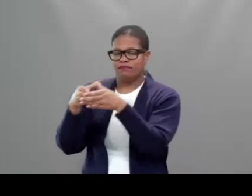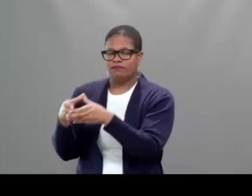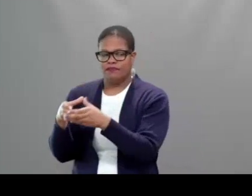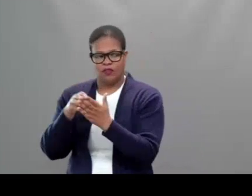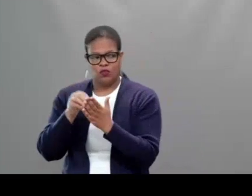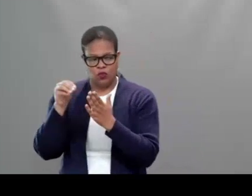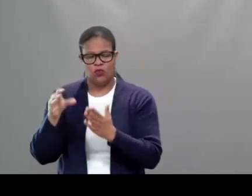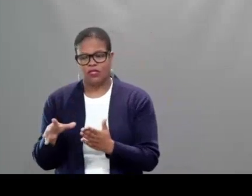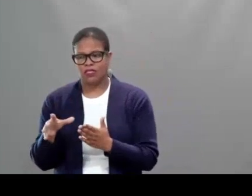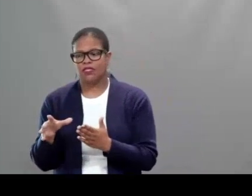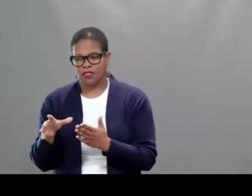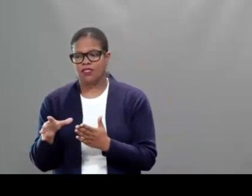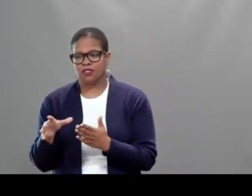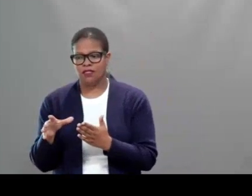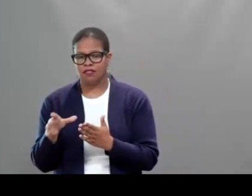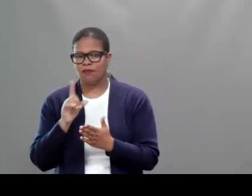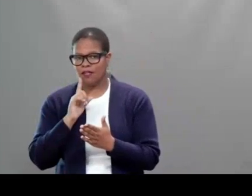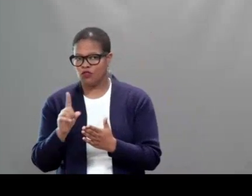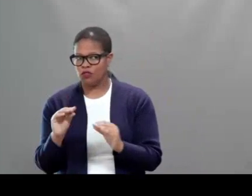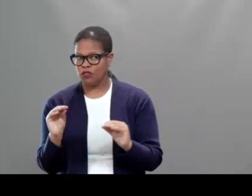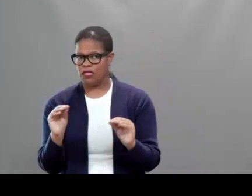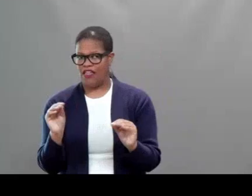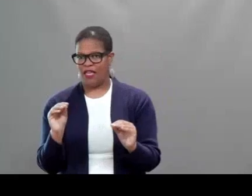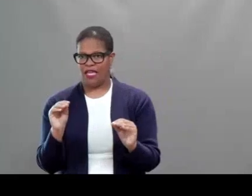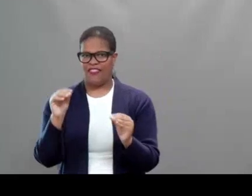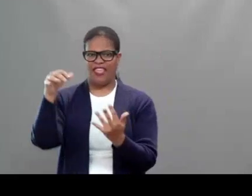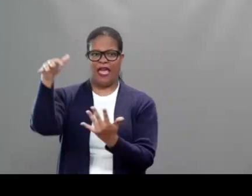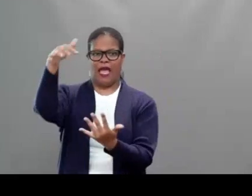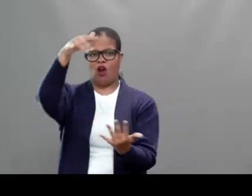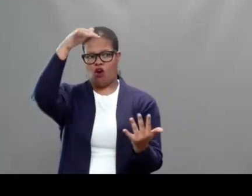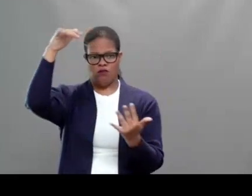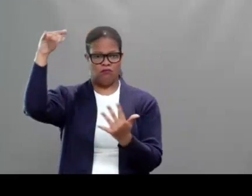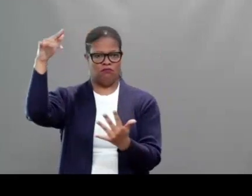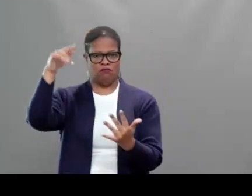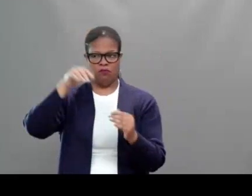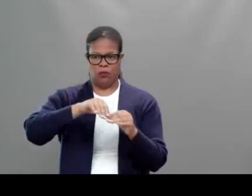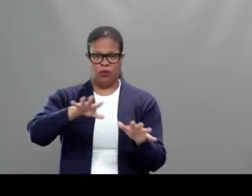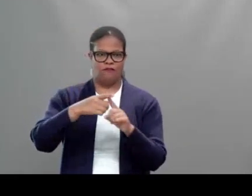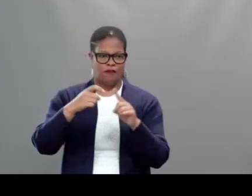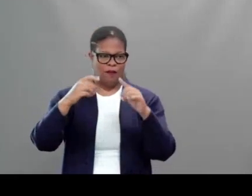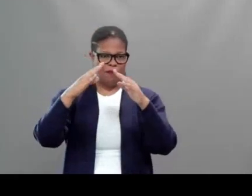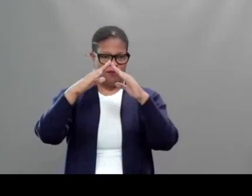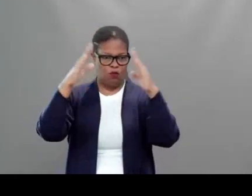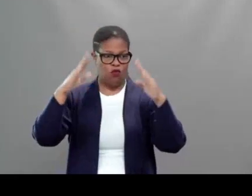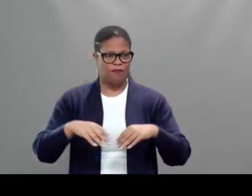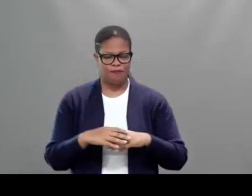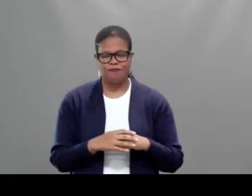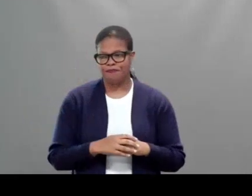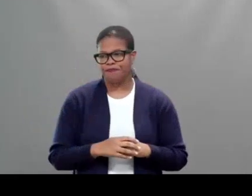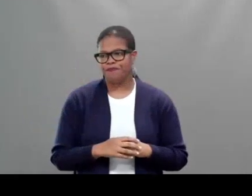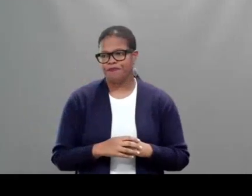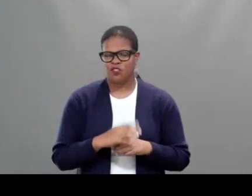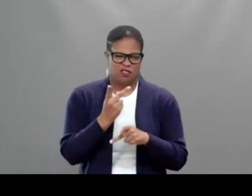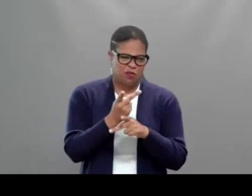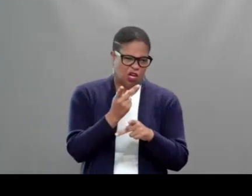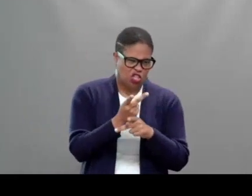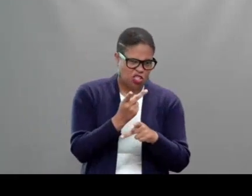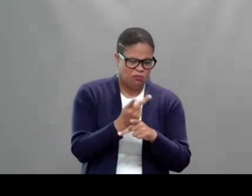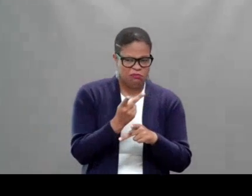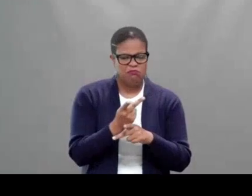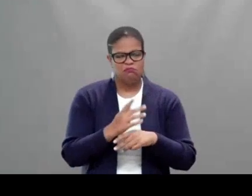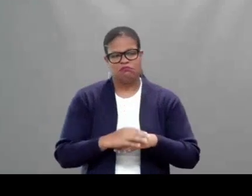them just to make sure there's nothing that's in the air that comes from the roof. It's a precaution as opposed